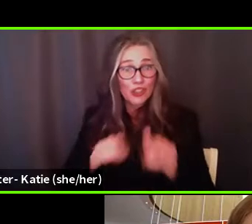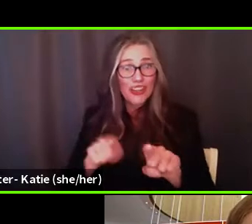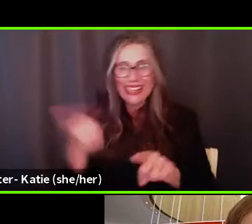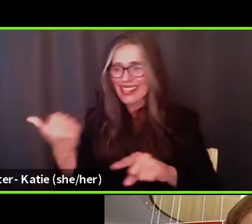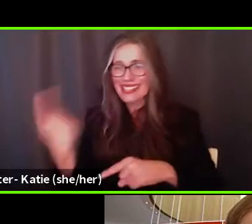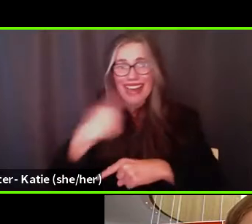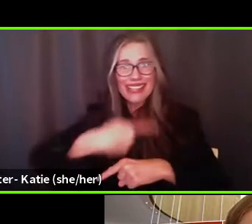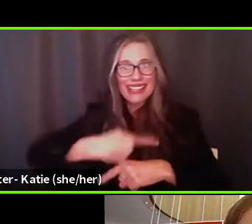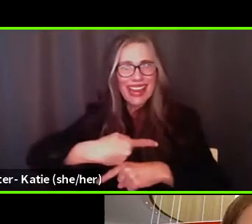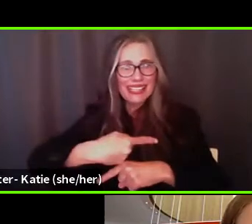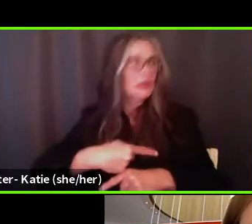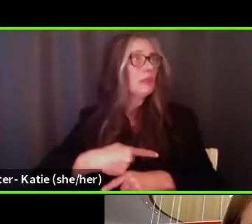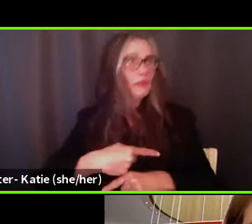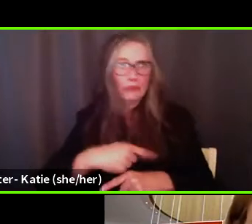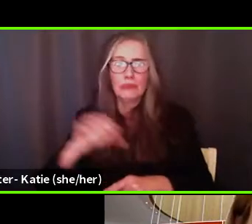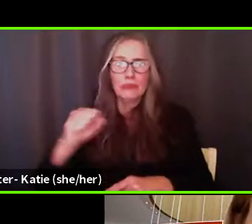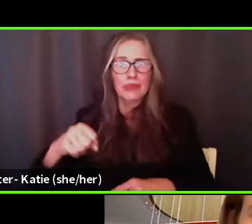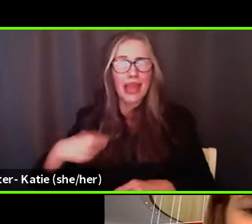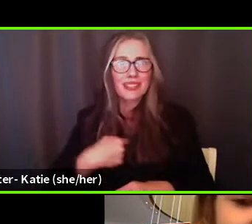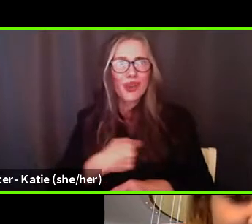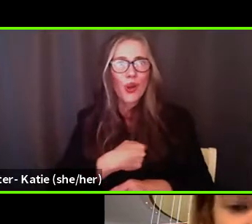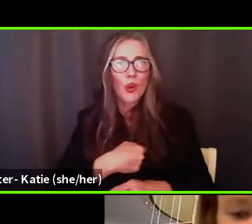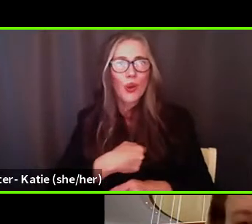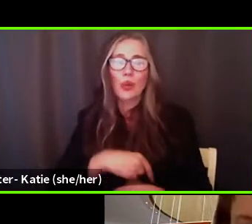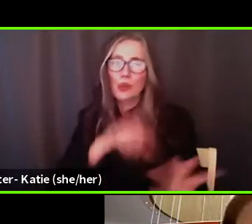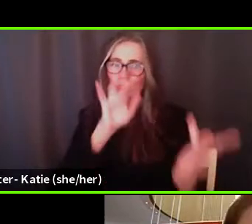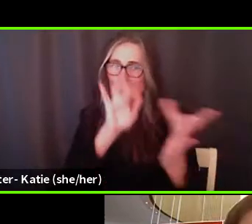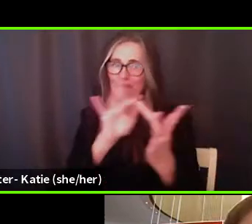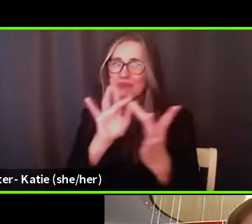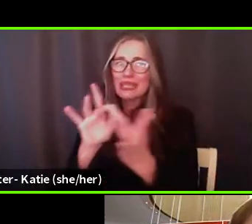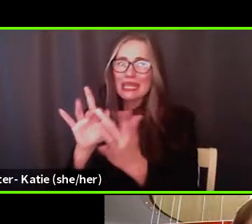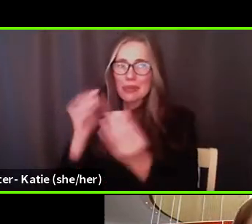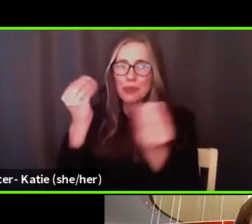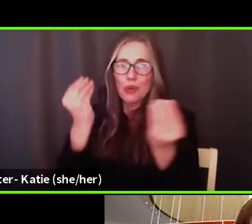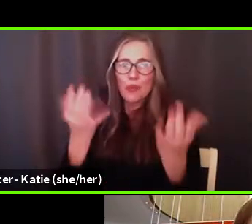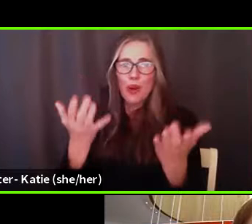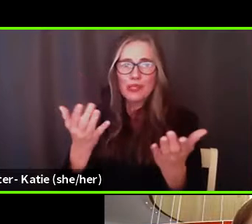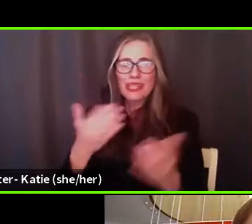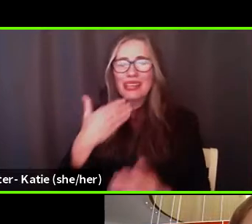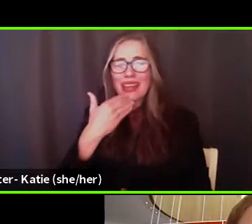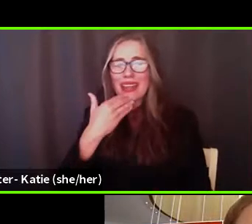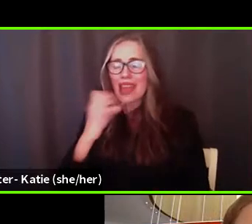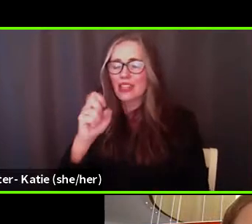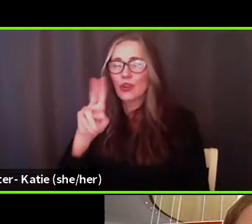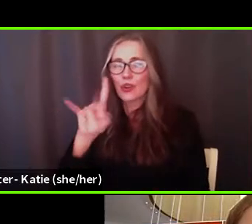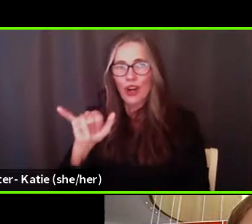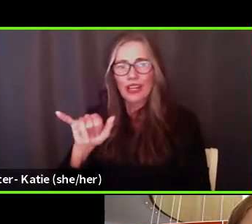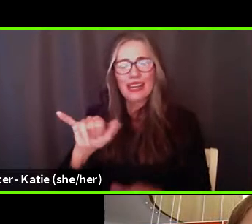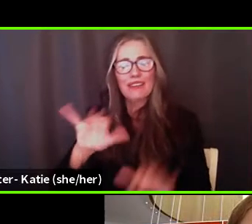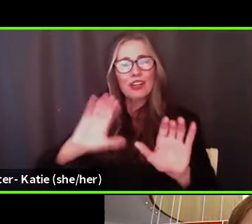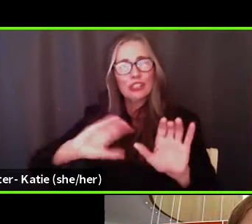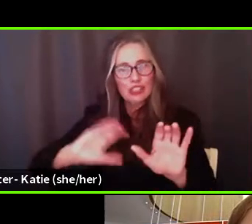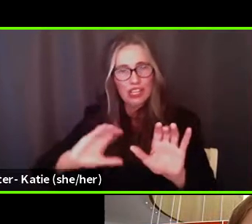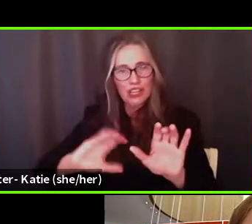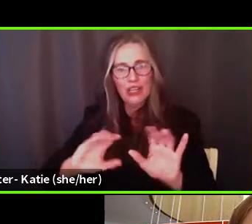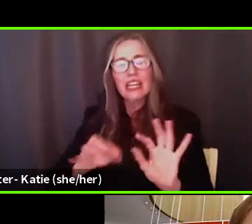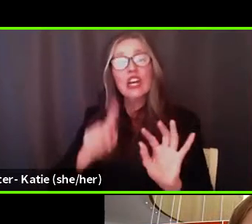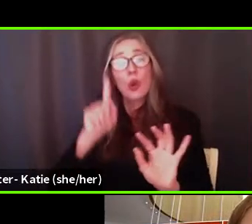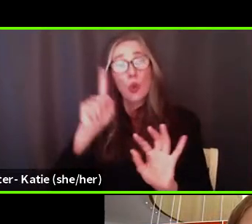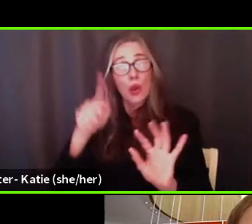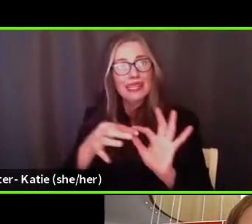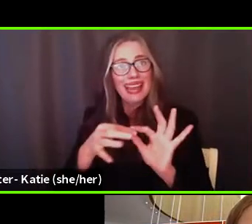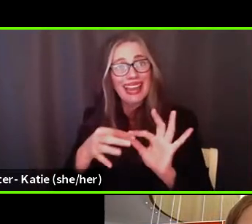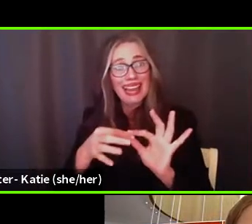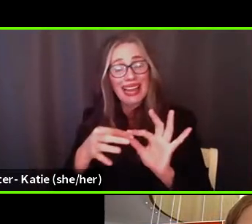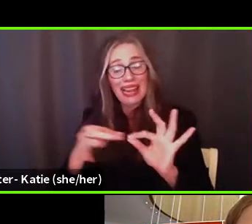definitely keep you all posted um and thank you carly for sharing in the chat a link to our action